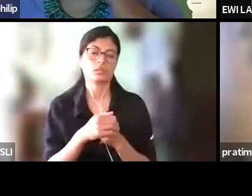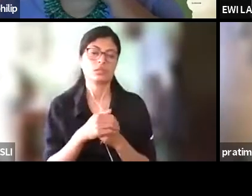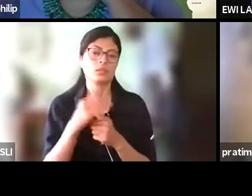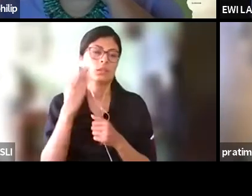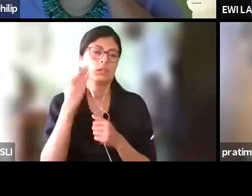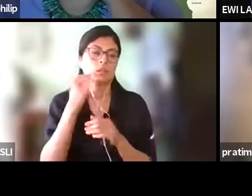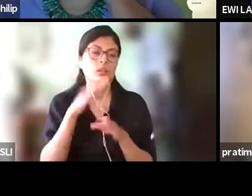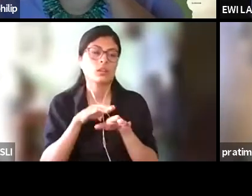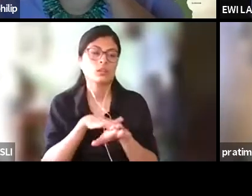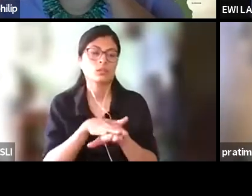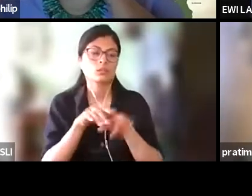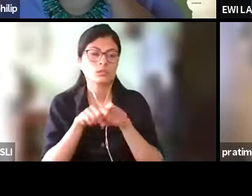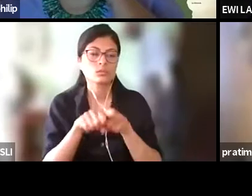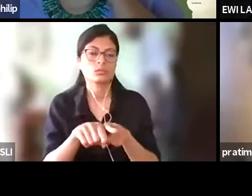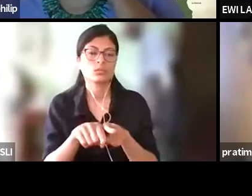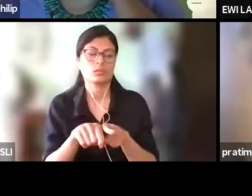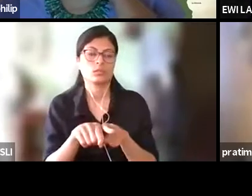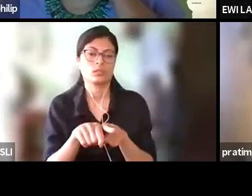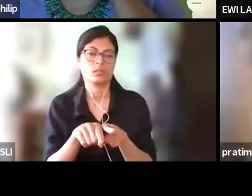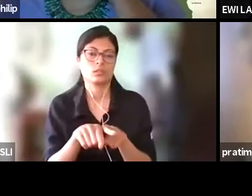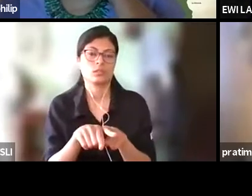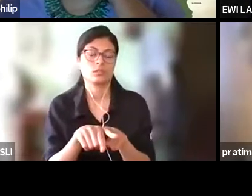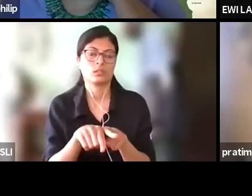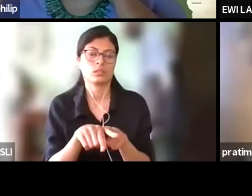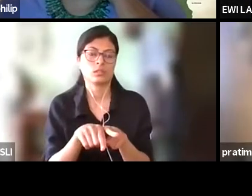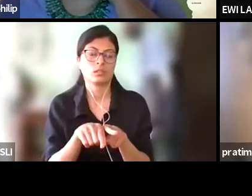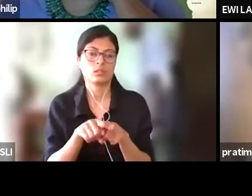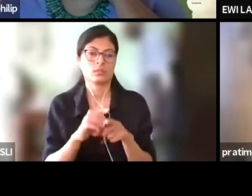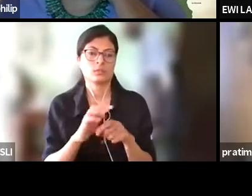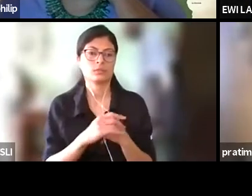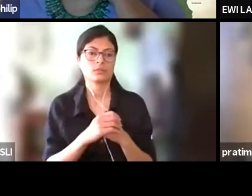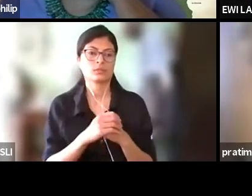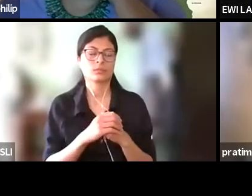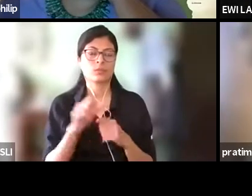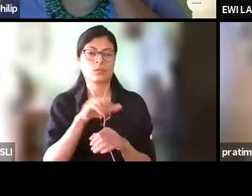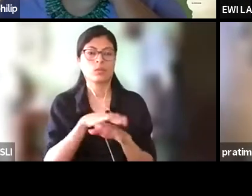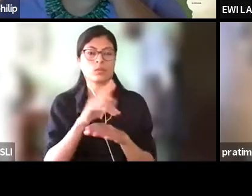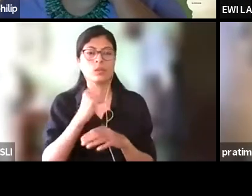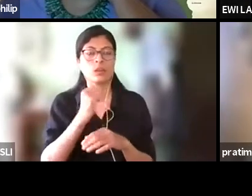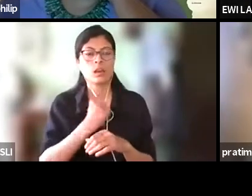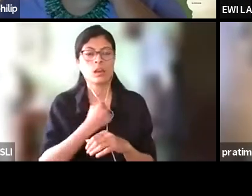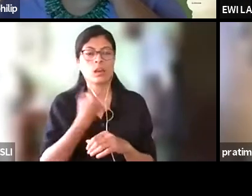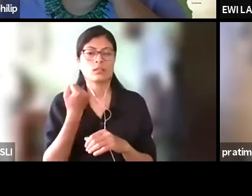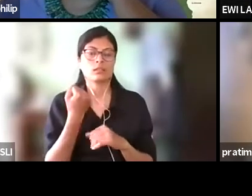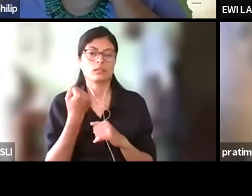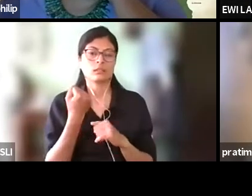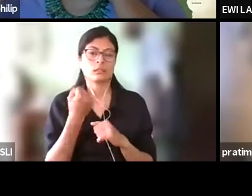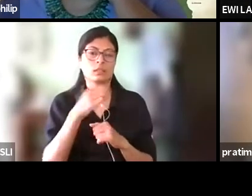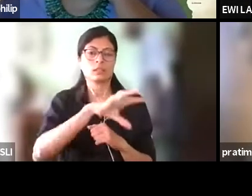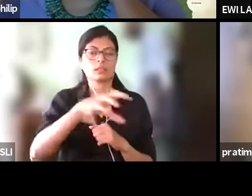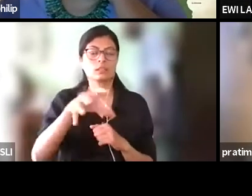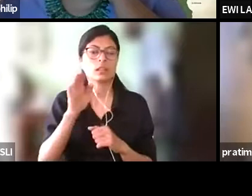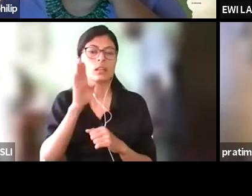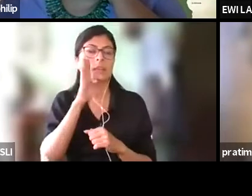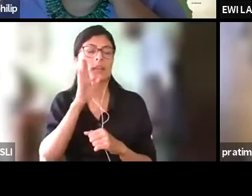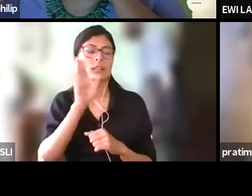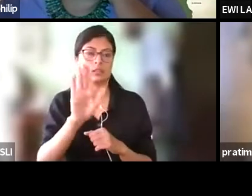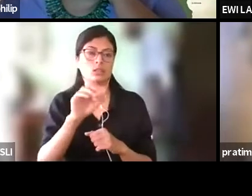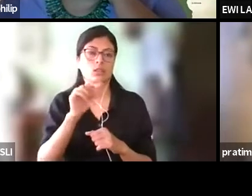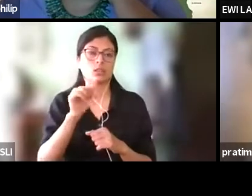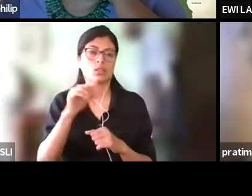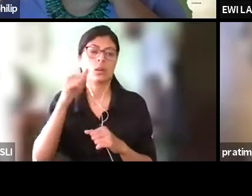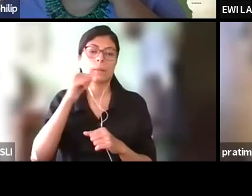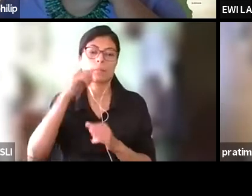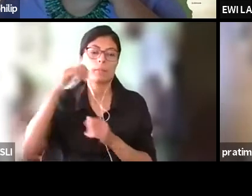our language also, because they use their local accent. And when landslides or flood occurs,